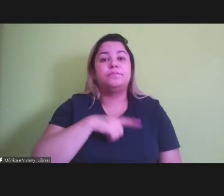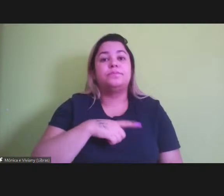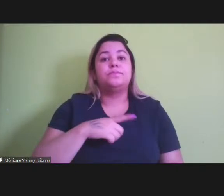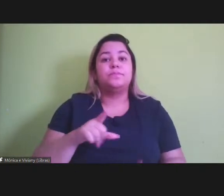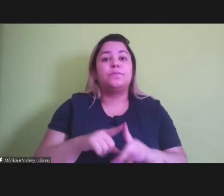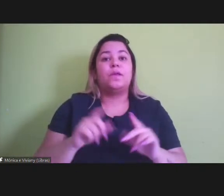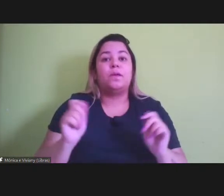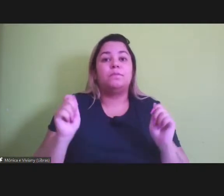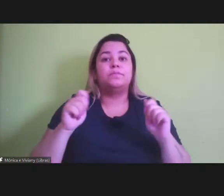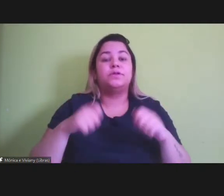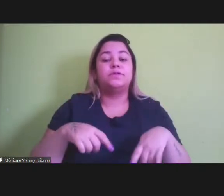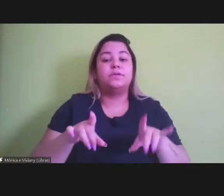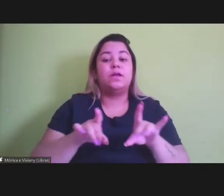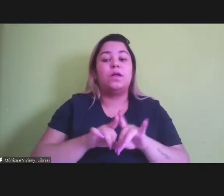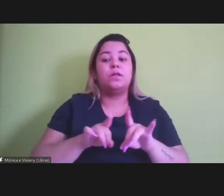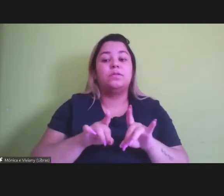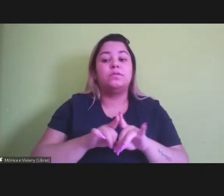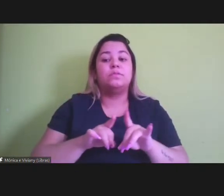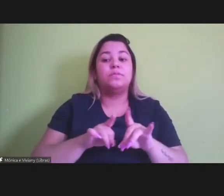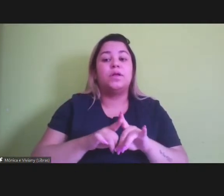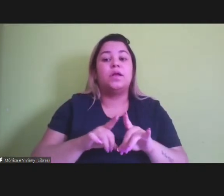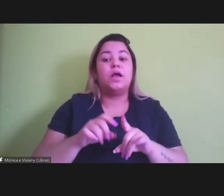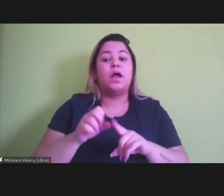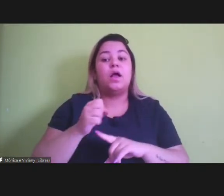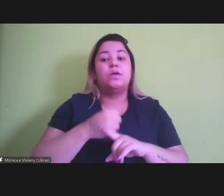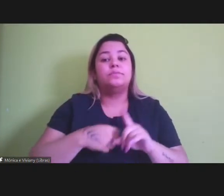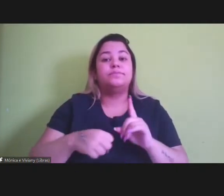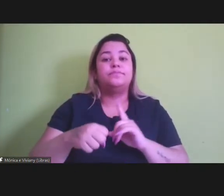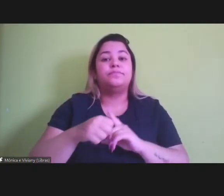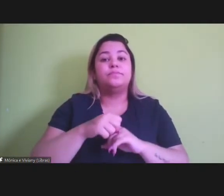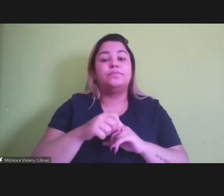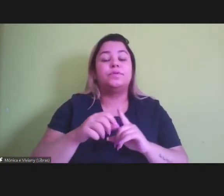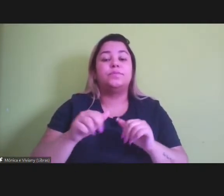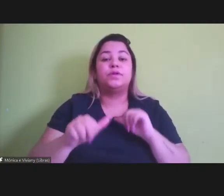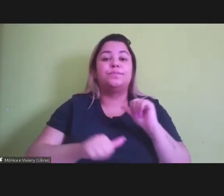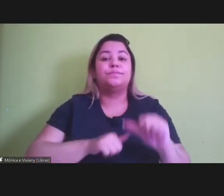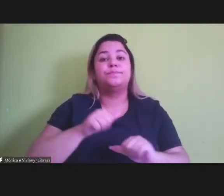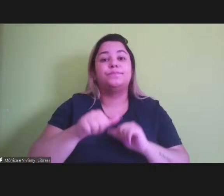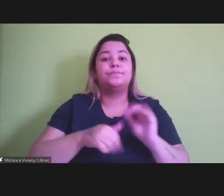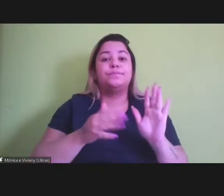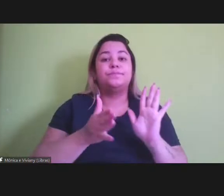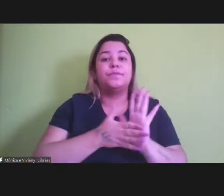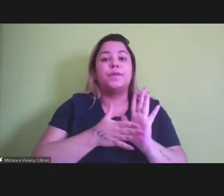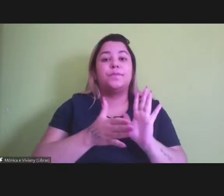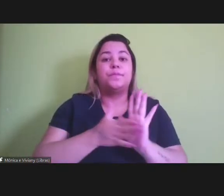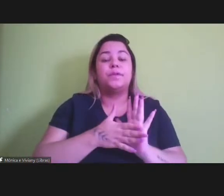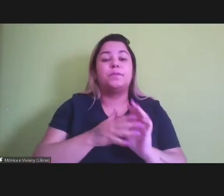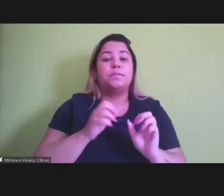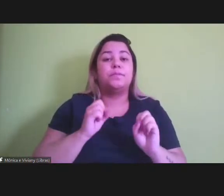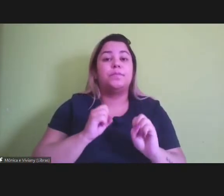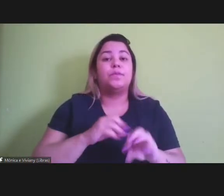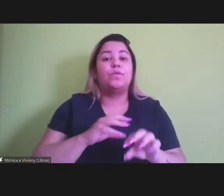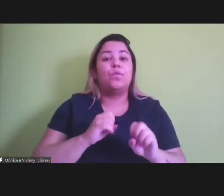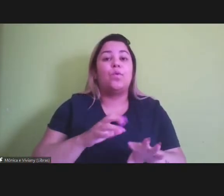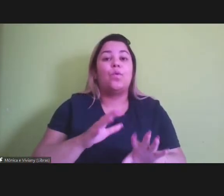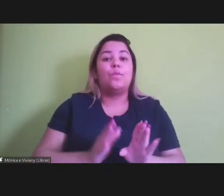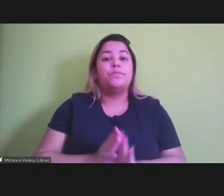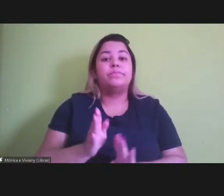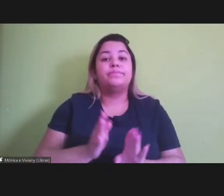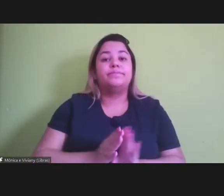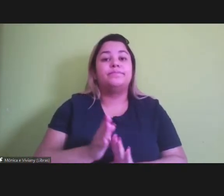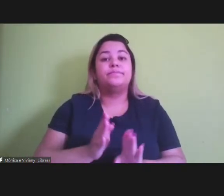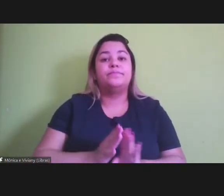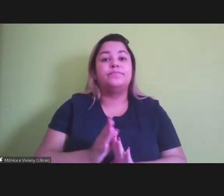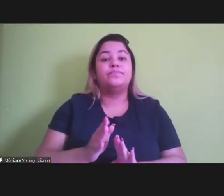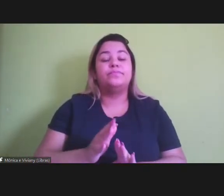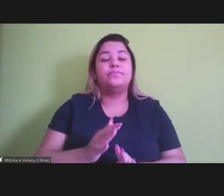be coherent with the necessities from social necessities through the innovation of proposals, pedagogical proposals oriented by